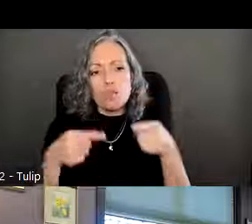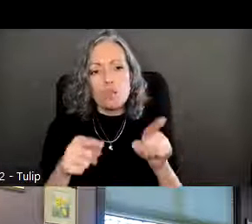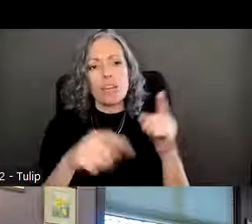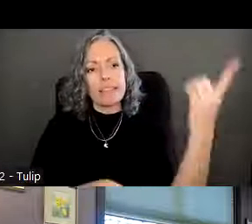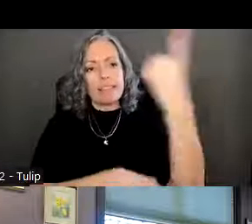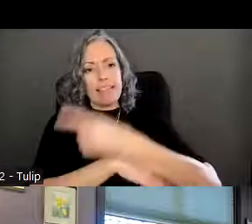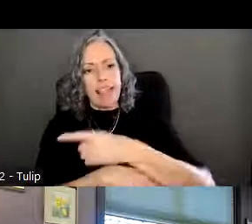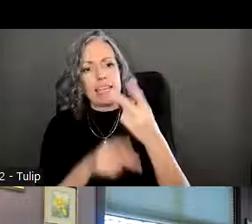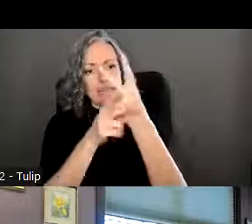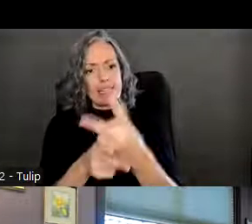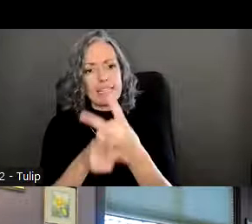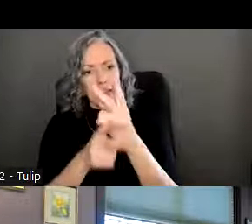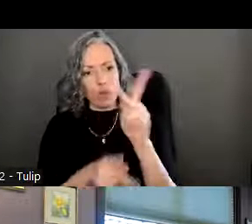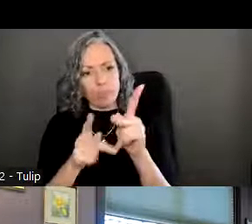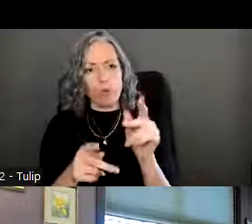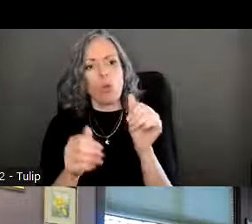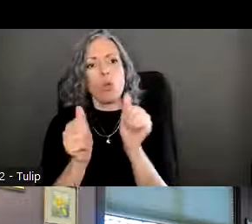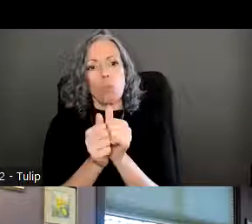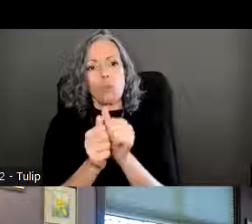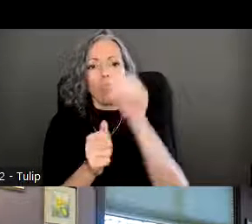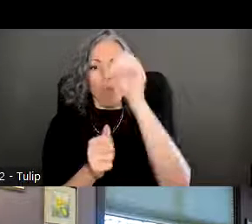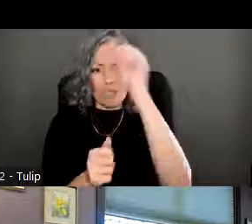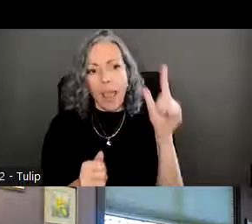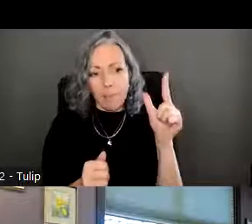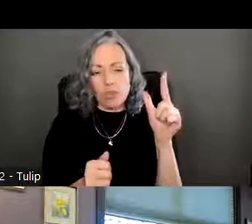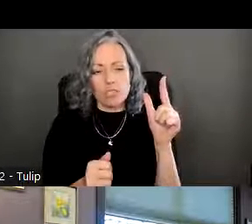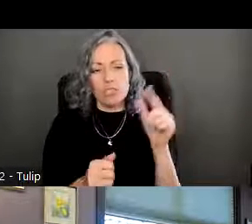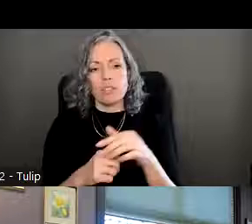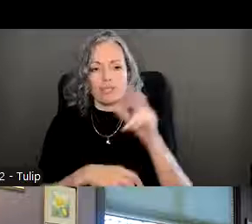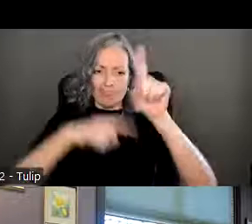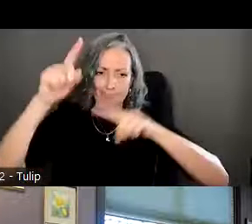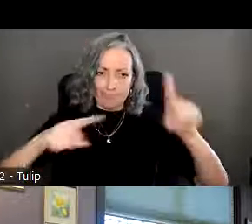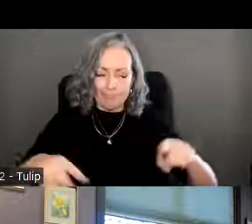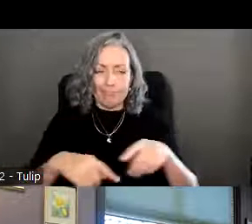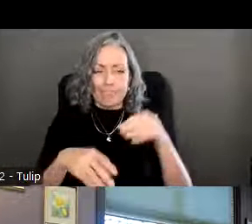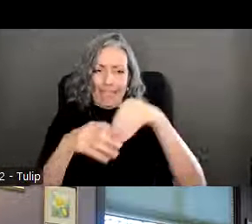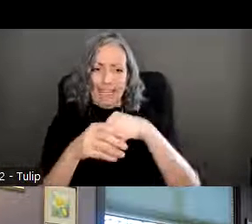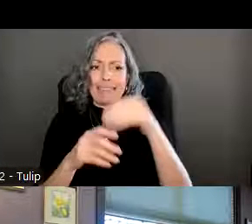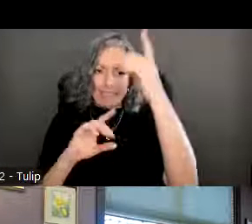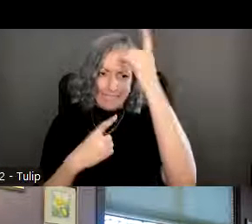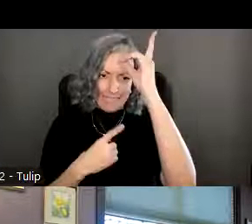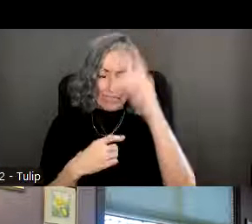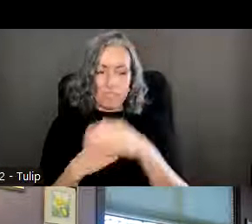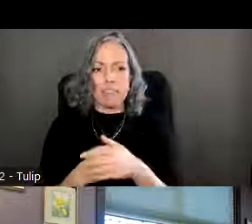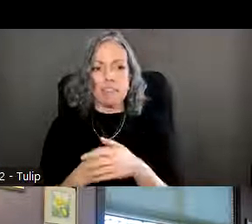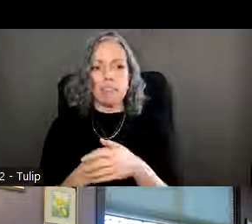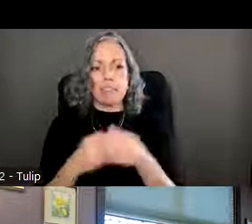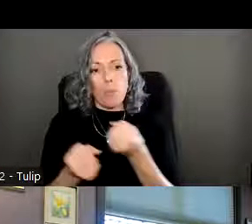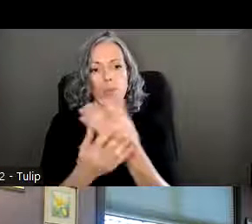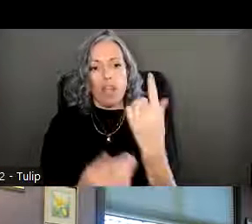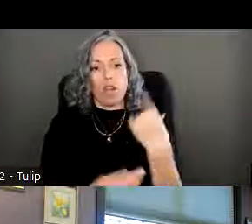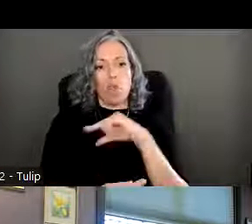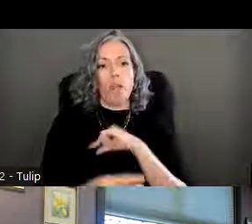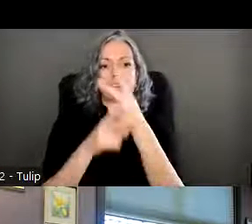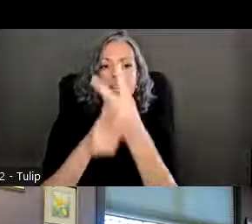to care for people with moderate to late stages of Alzheimer's disease, and provide quality care, not only quality